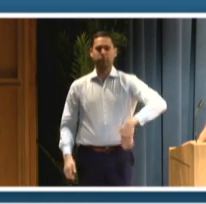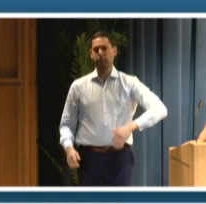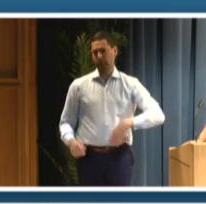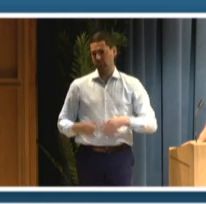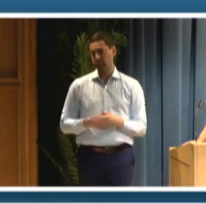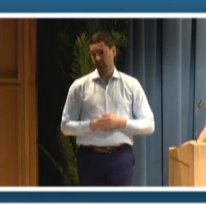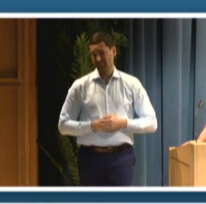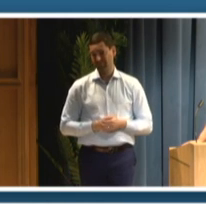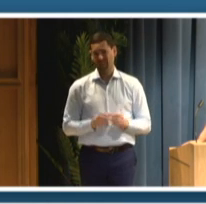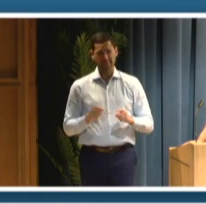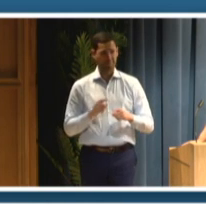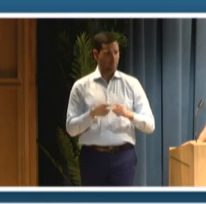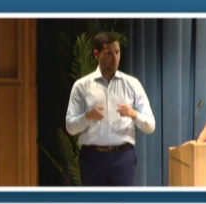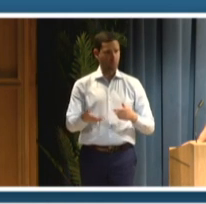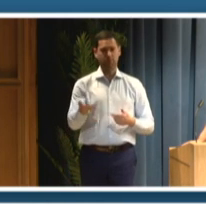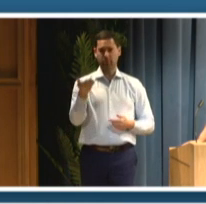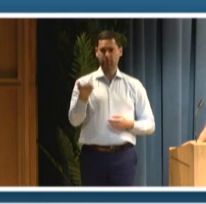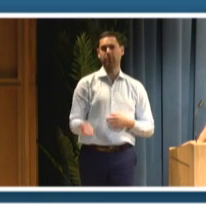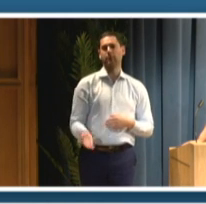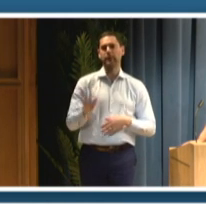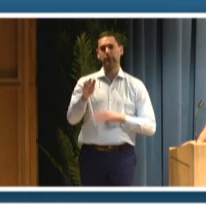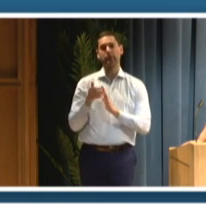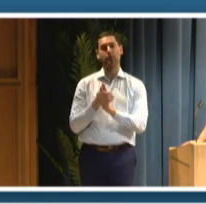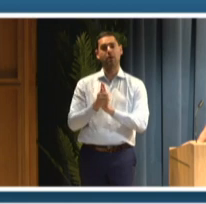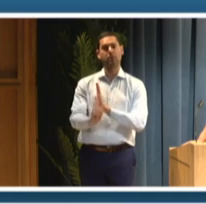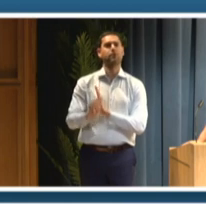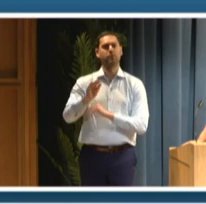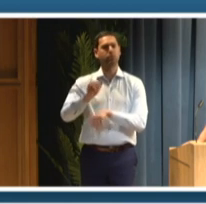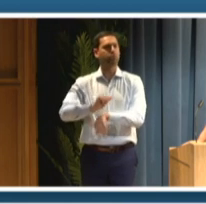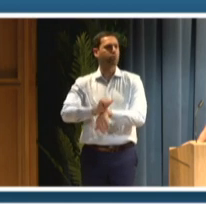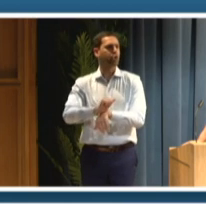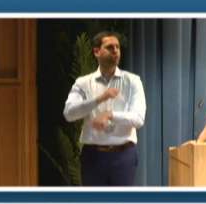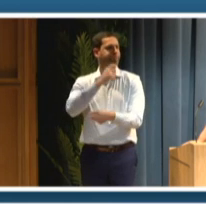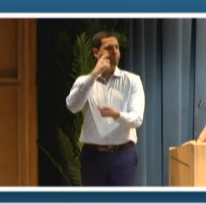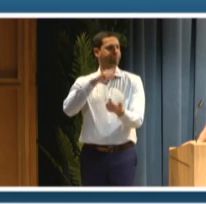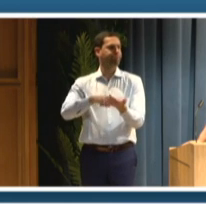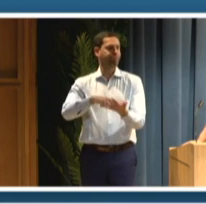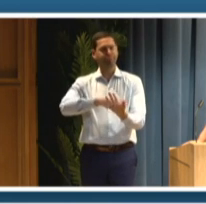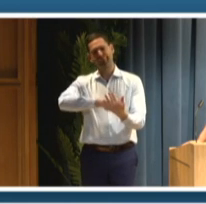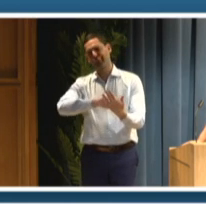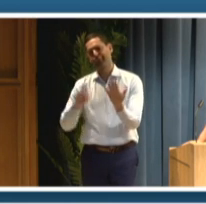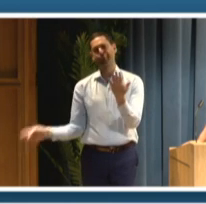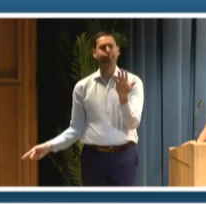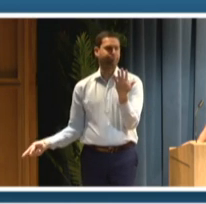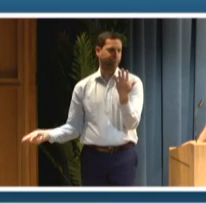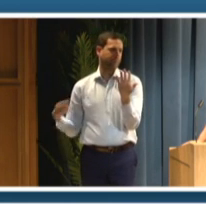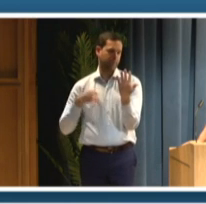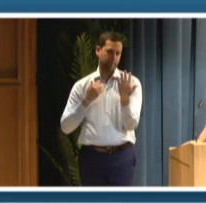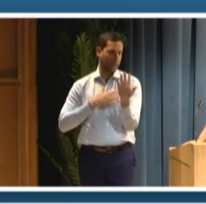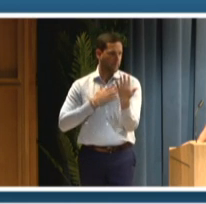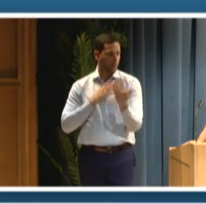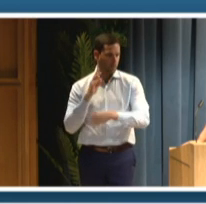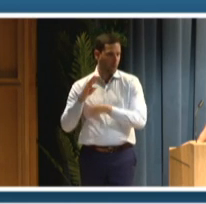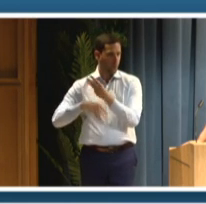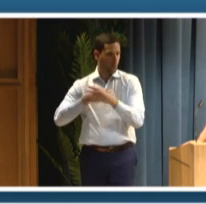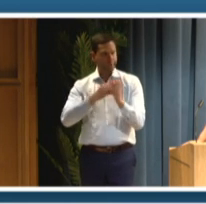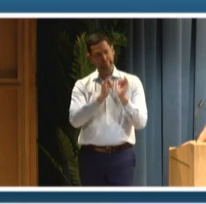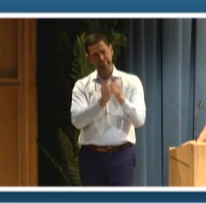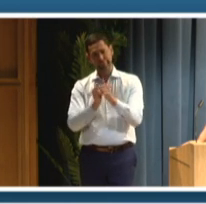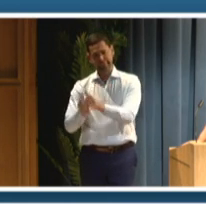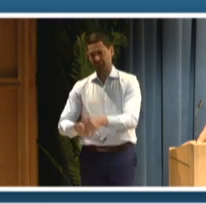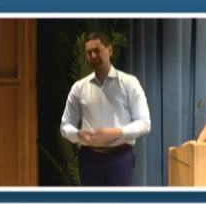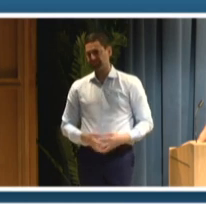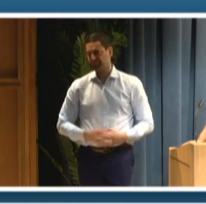important recognition of his talent and his work, and I'm glad that the world is recognizing that. He is also